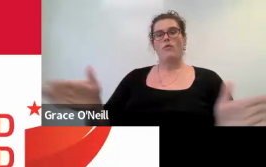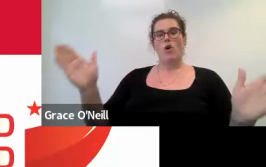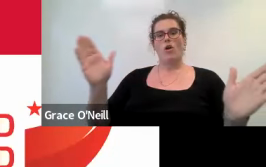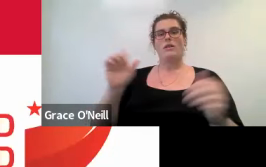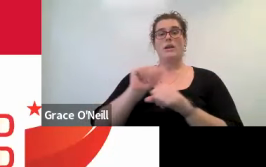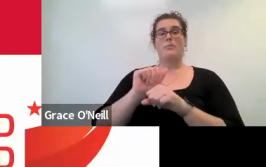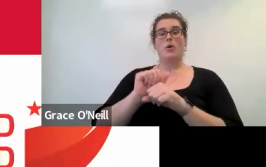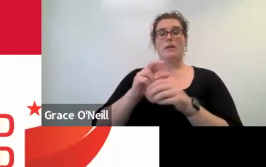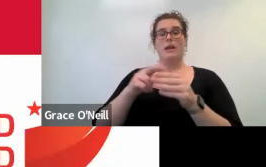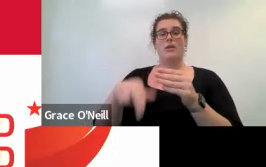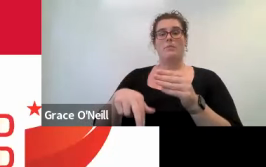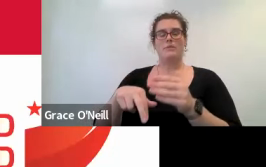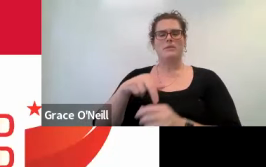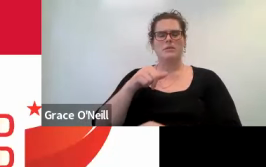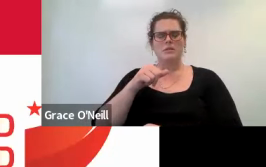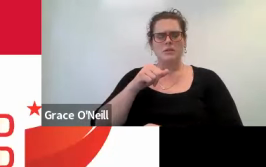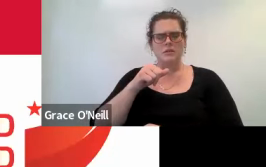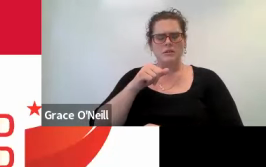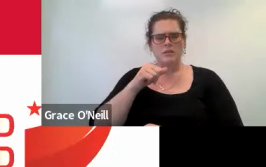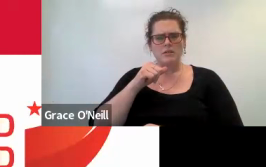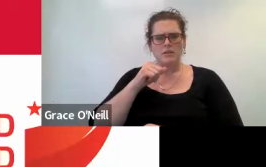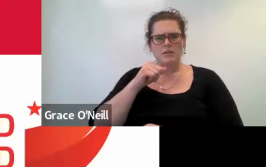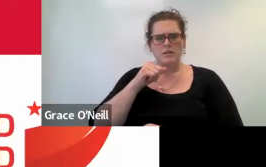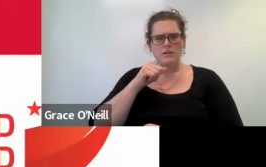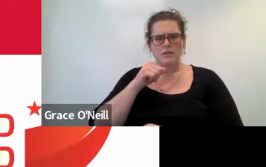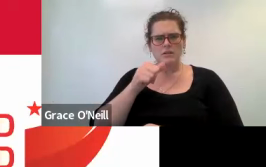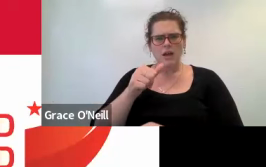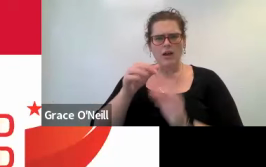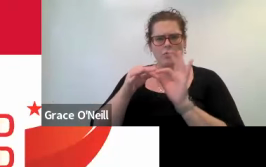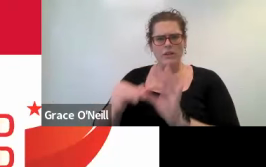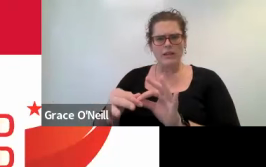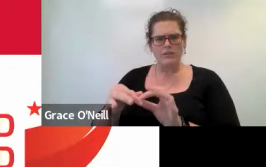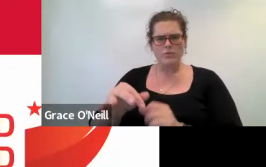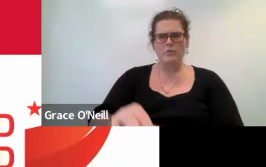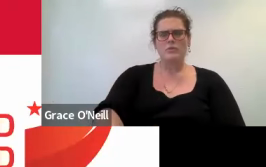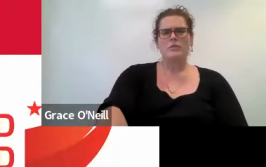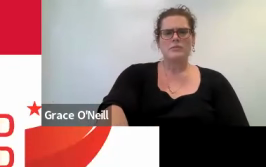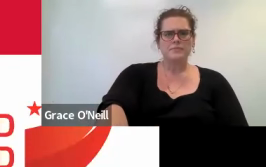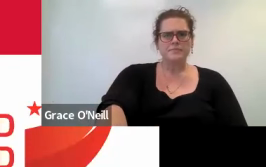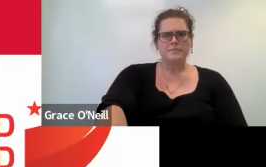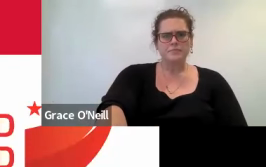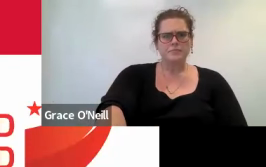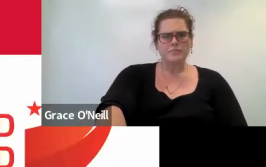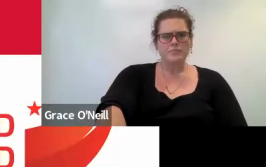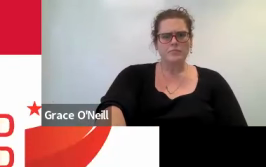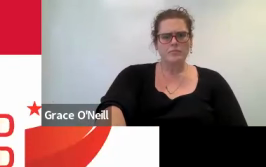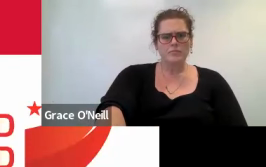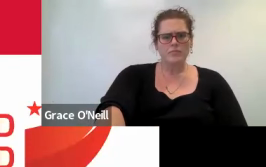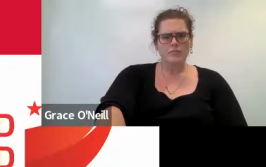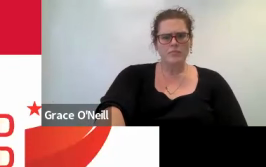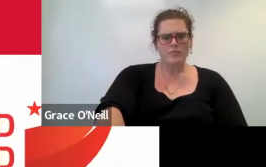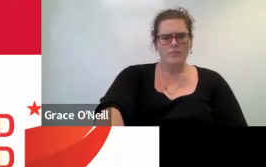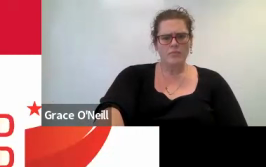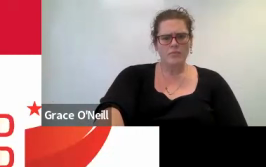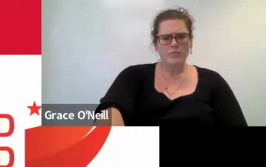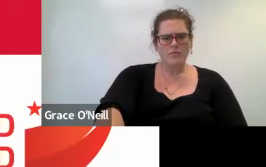are not where we would like things to be. Was your job impacted by the pandemic? When surveyed regarding